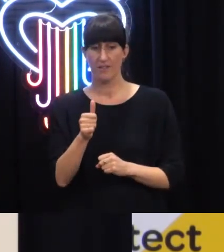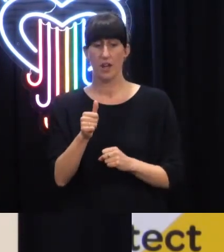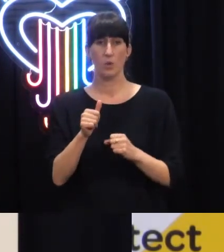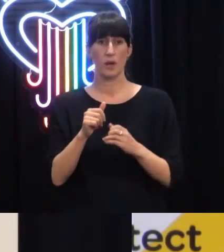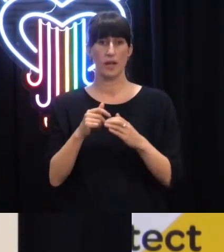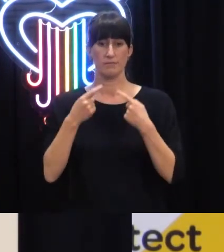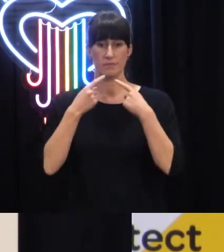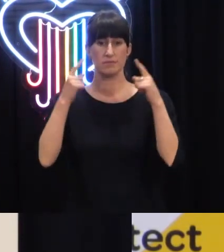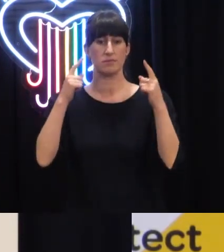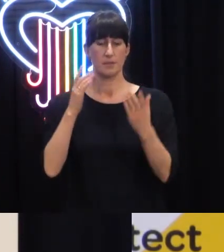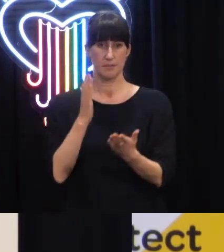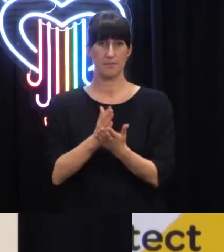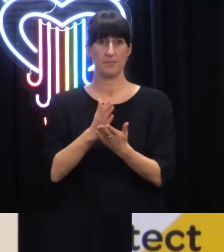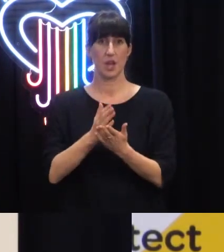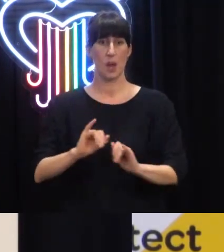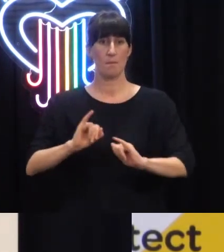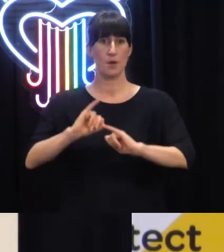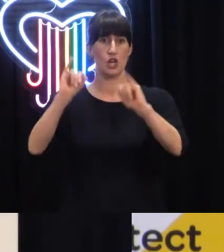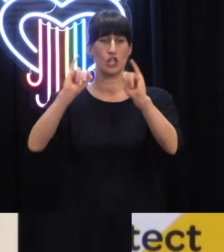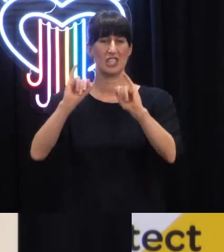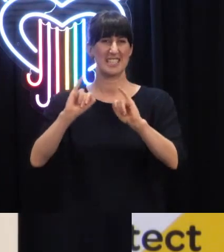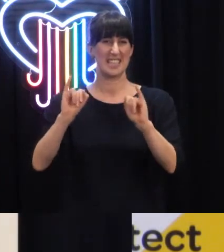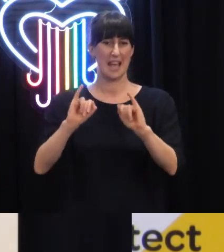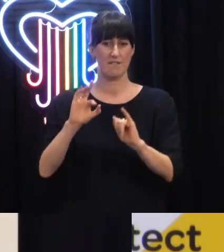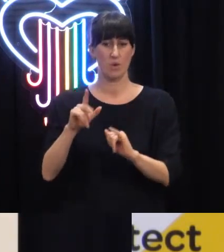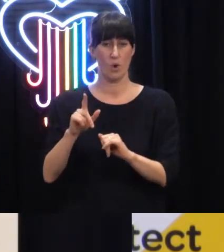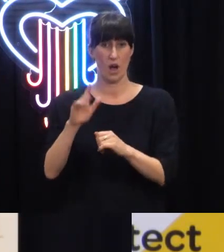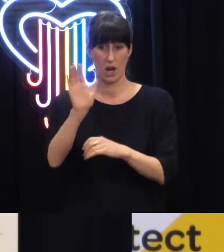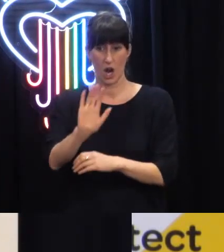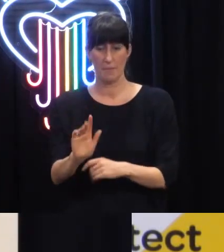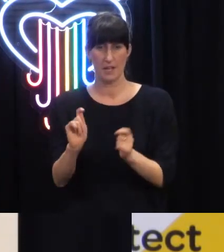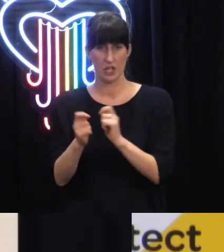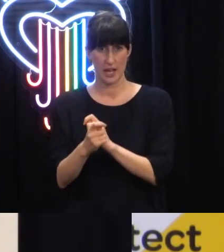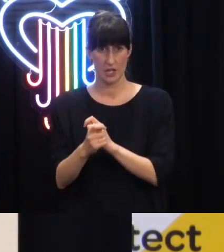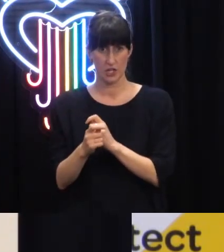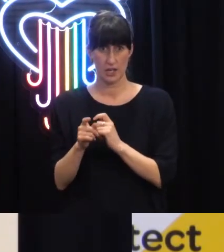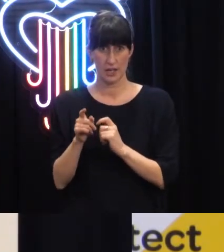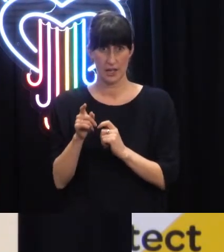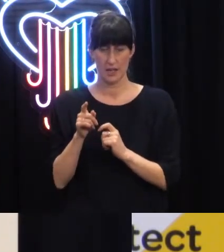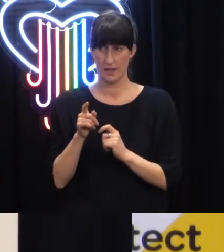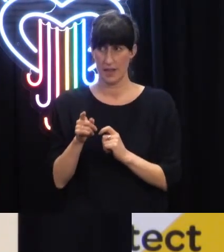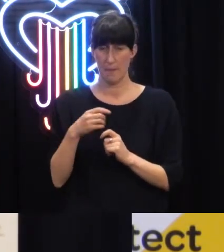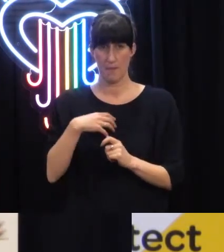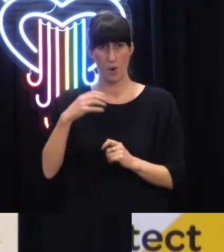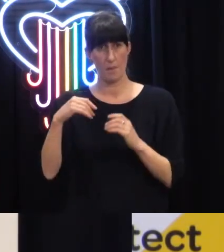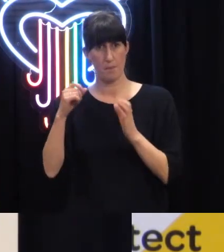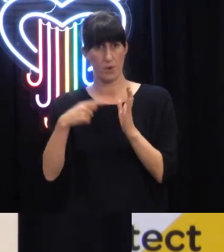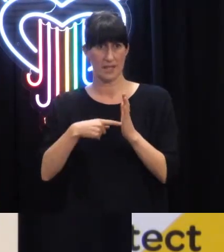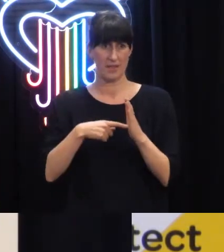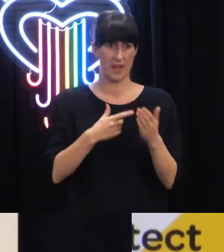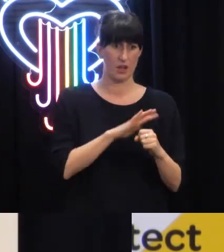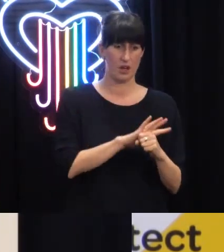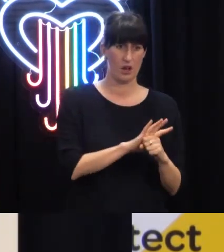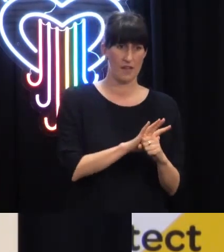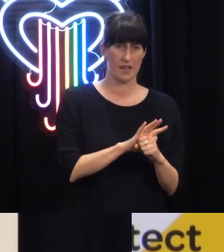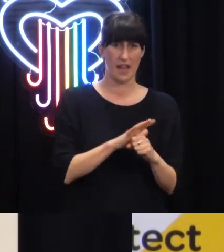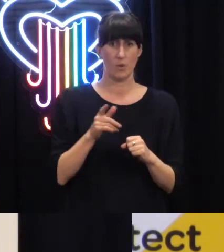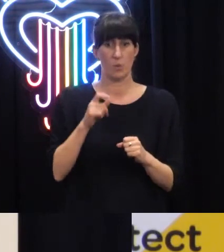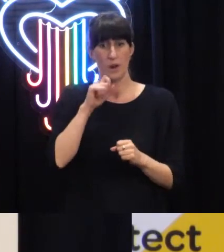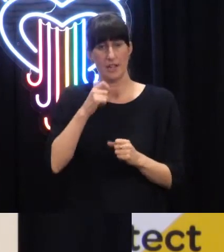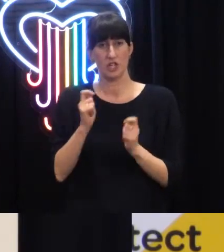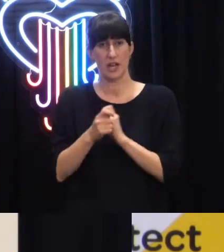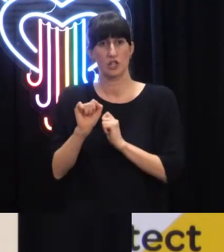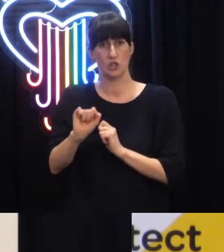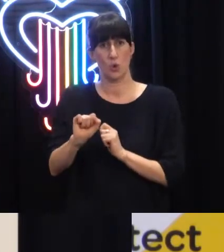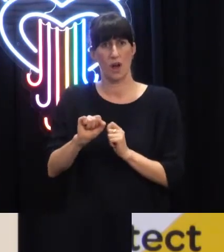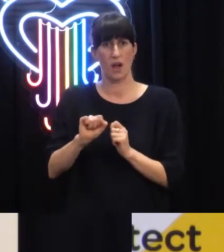emissions reduction plan? Well, that would be problematic if that was the only channel on which emission reductions were being delivered, but it's not. So